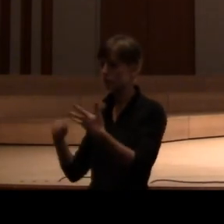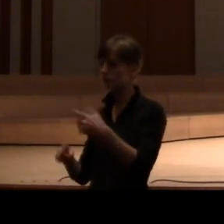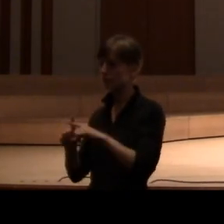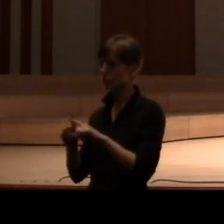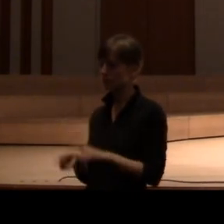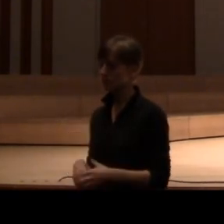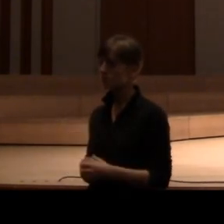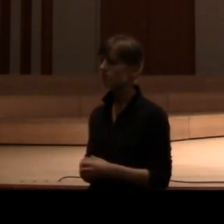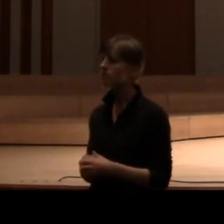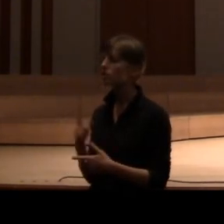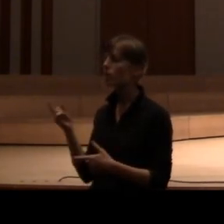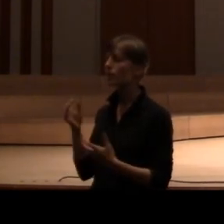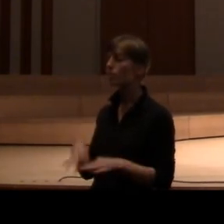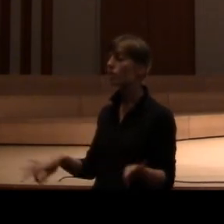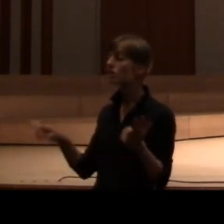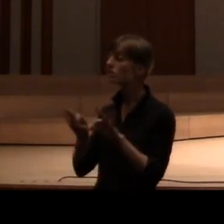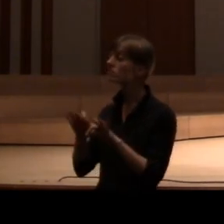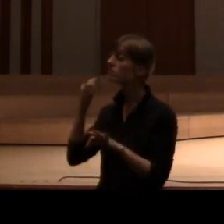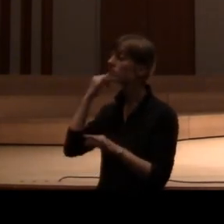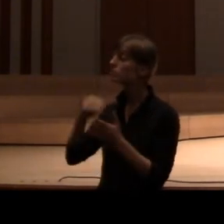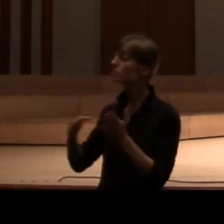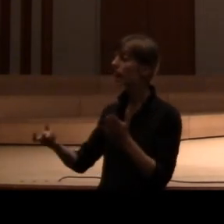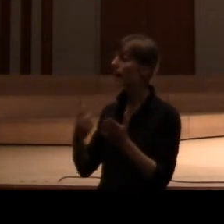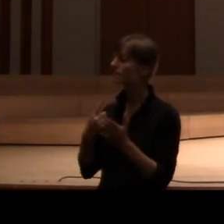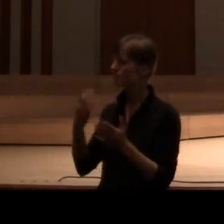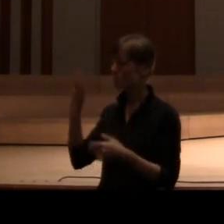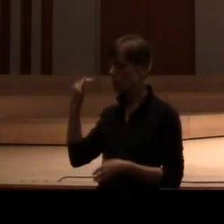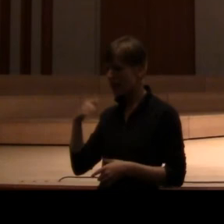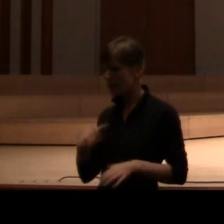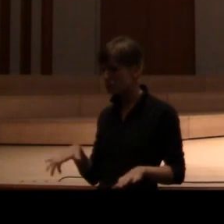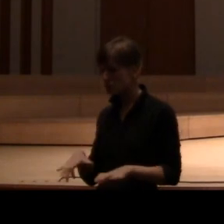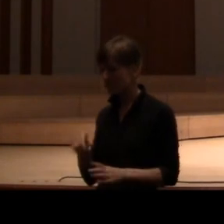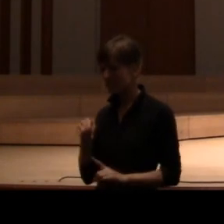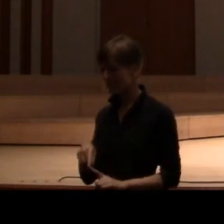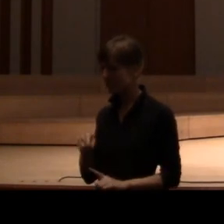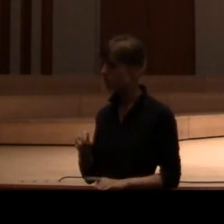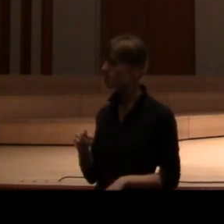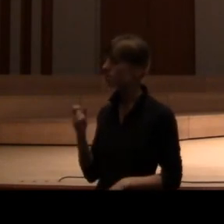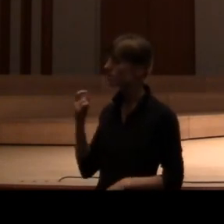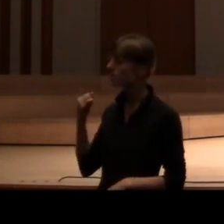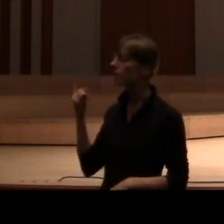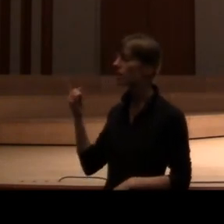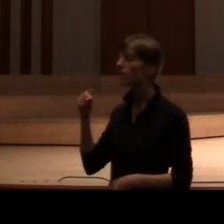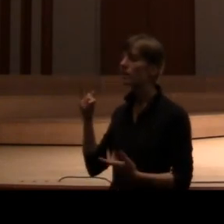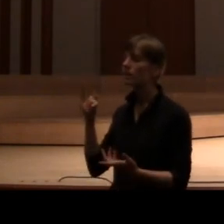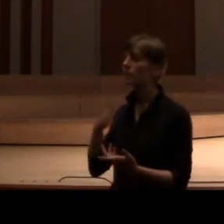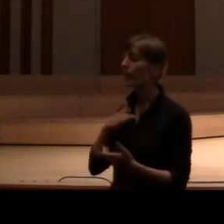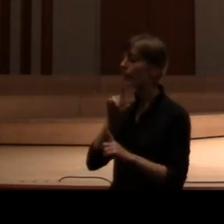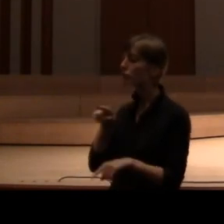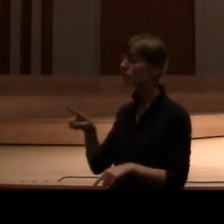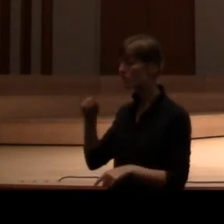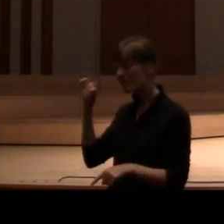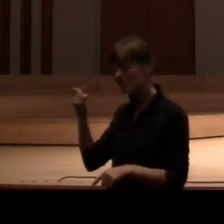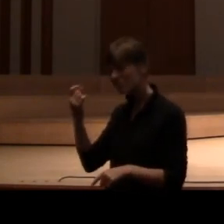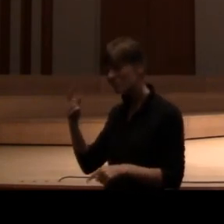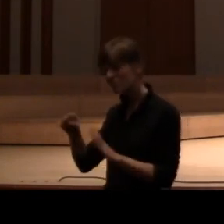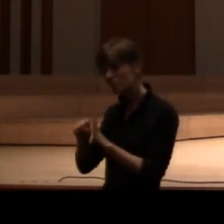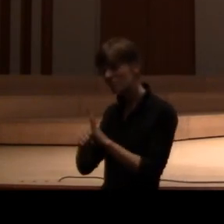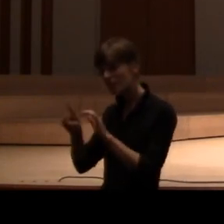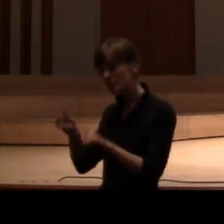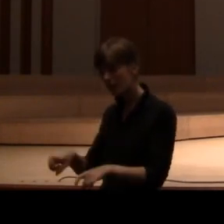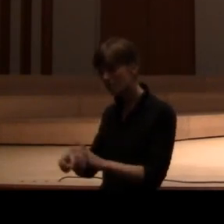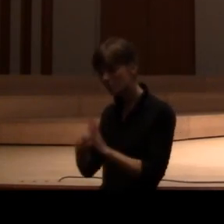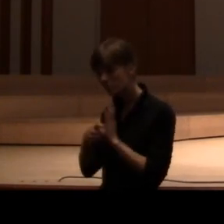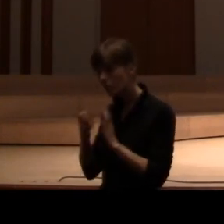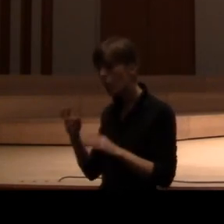students ask, why am I doing this? The answer of because this technique will be on the state test or because you're going to use it 20 years from